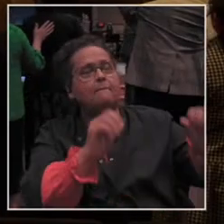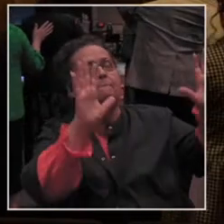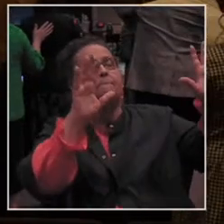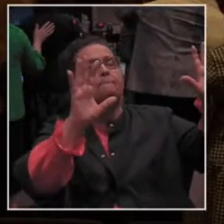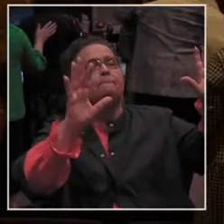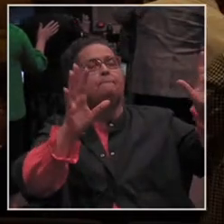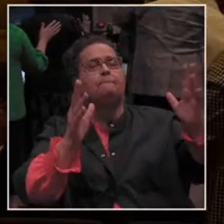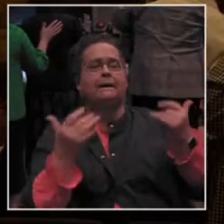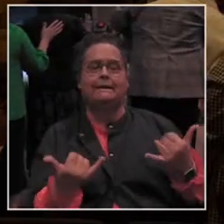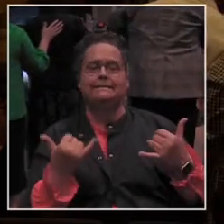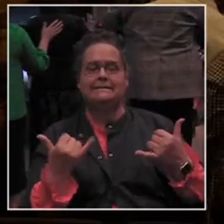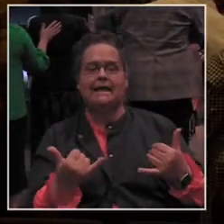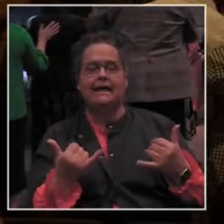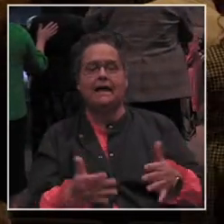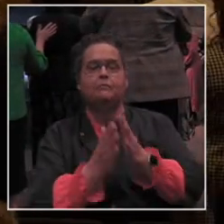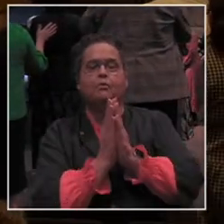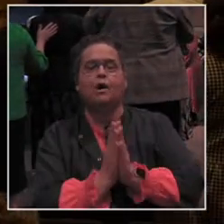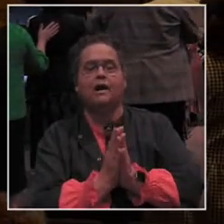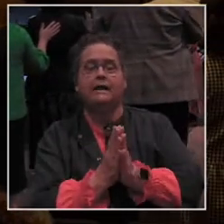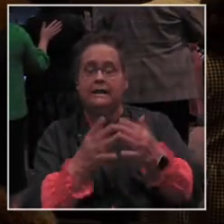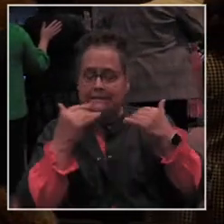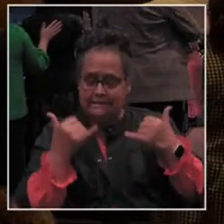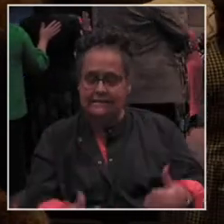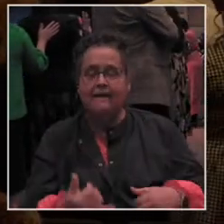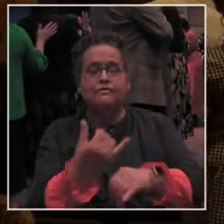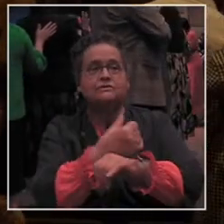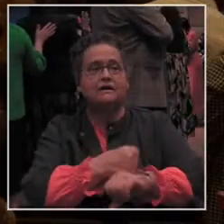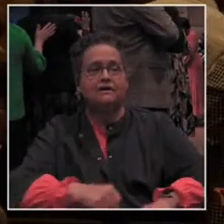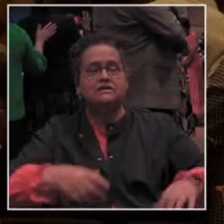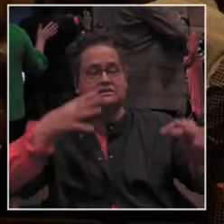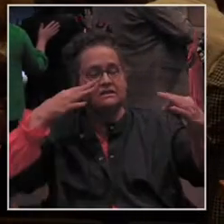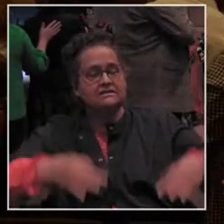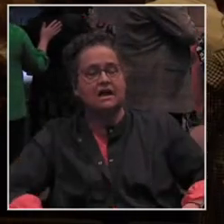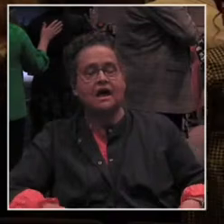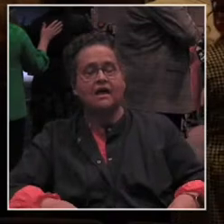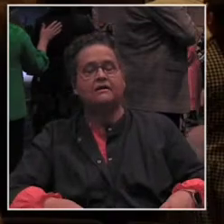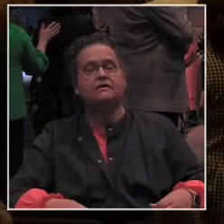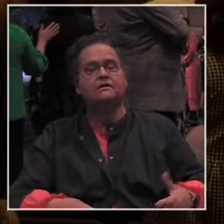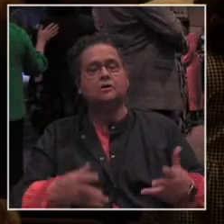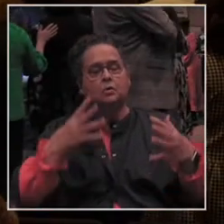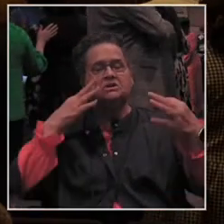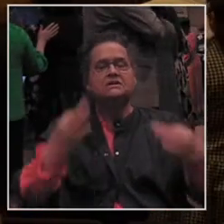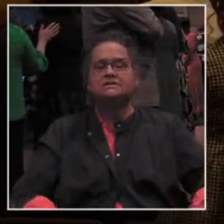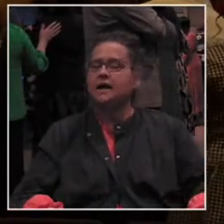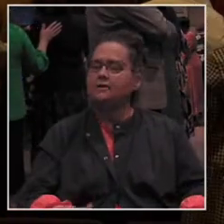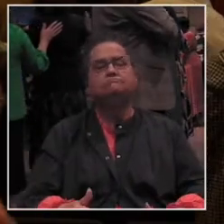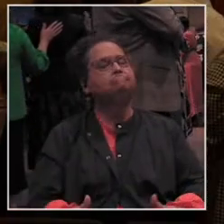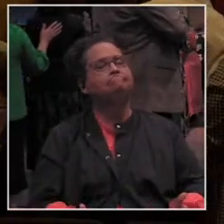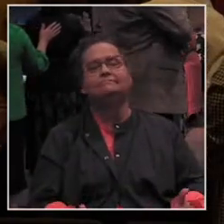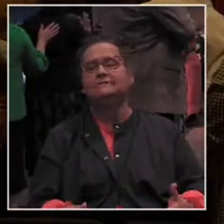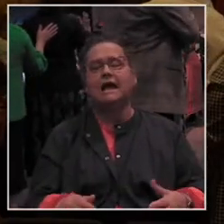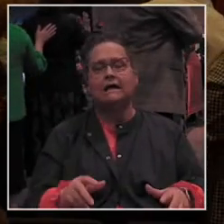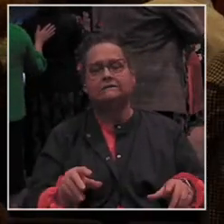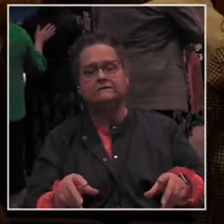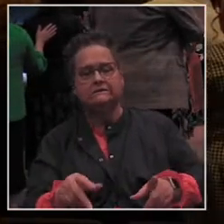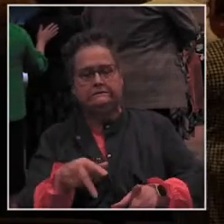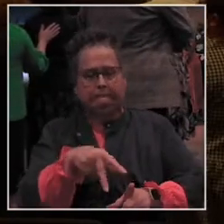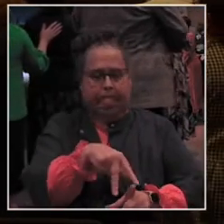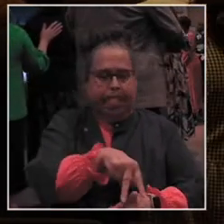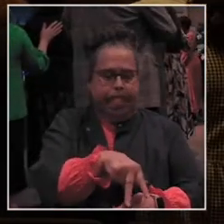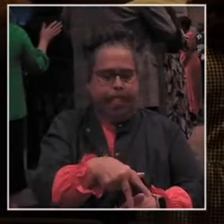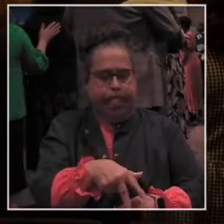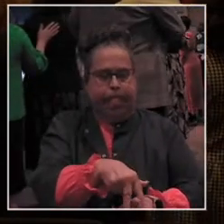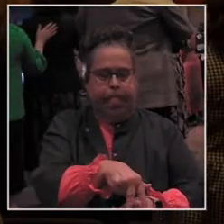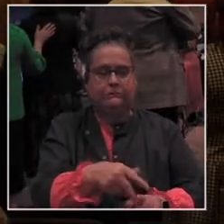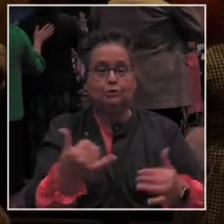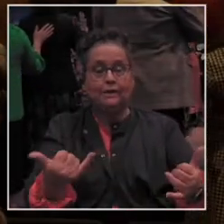would be a day of decision. Today would be the day of salvation, that today they would make up their mind that I'm not going to have one foot in and one foot out anymore,